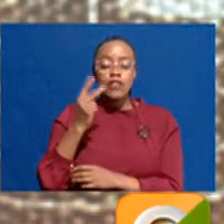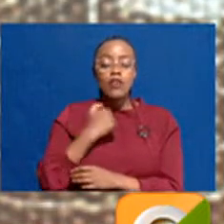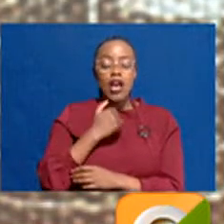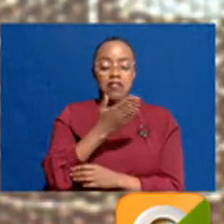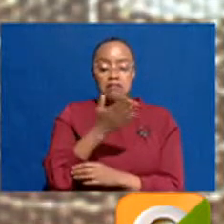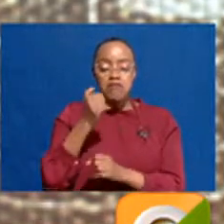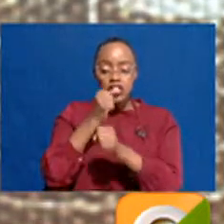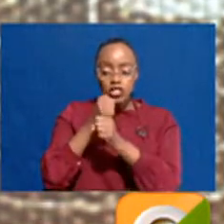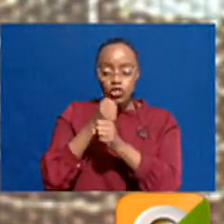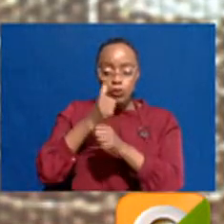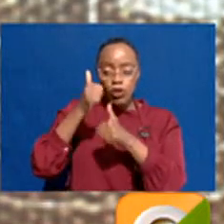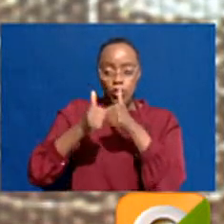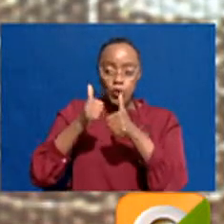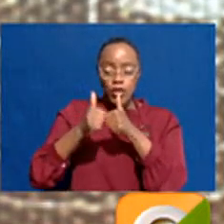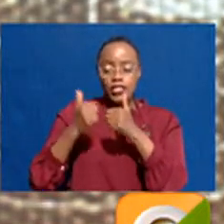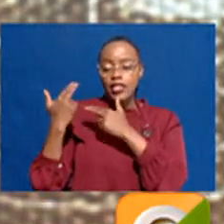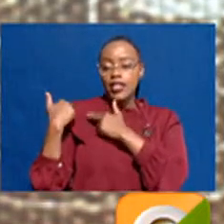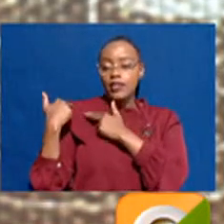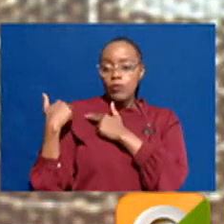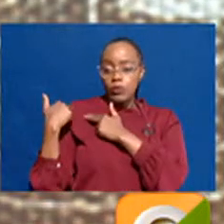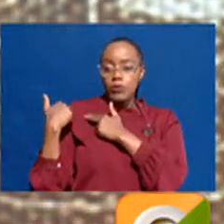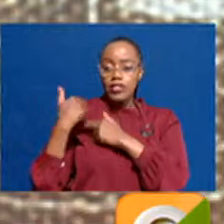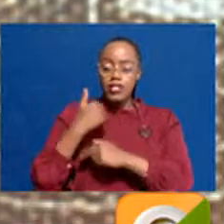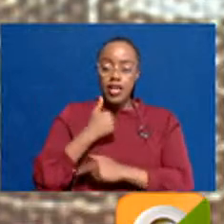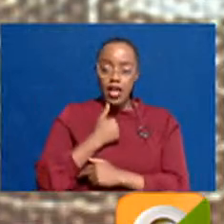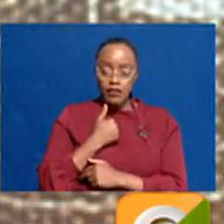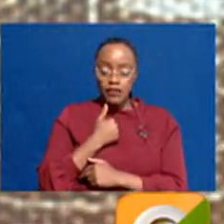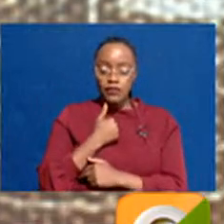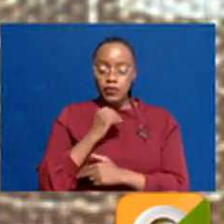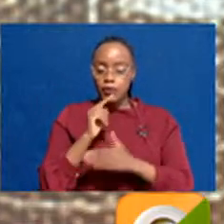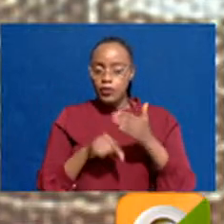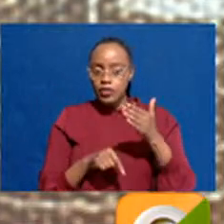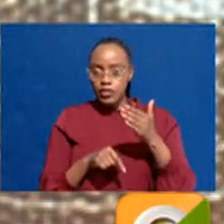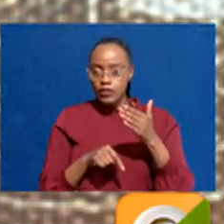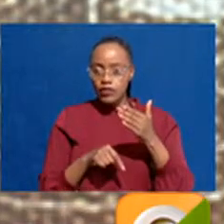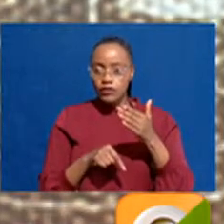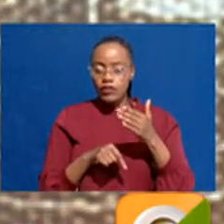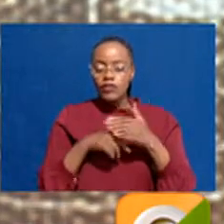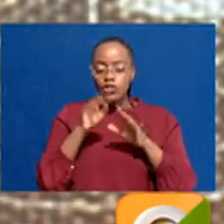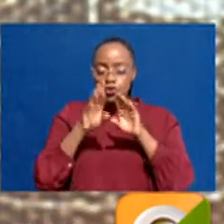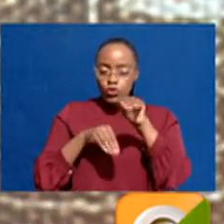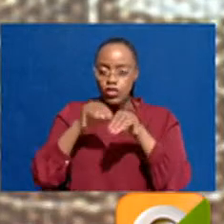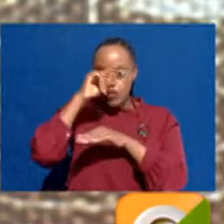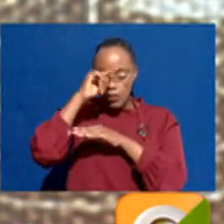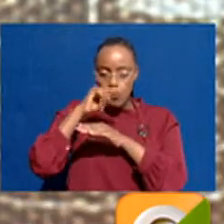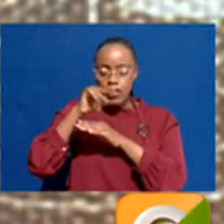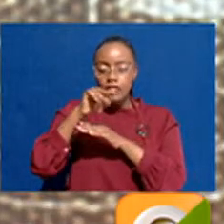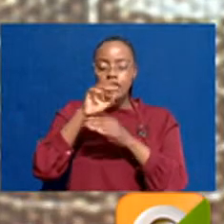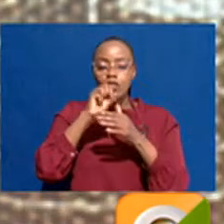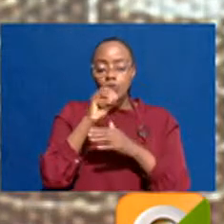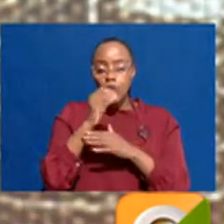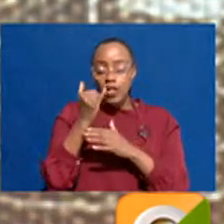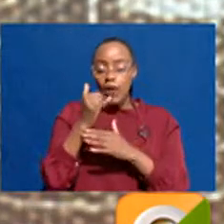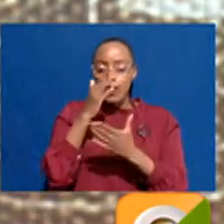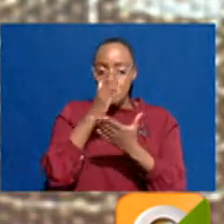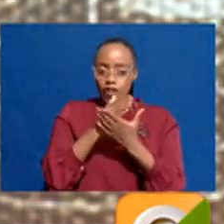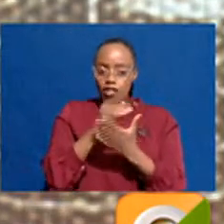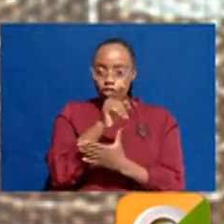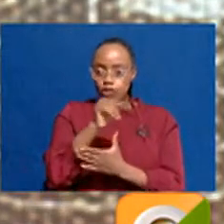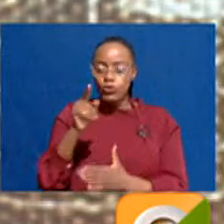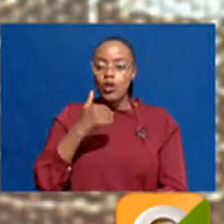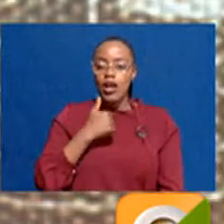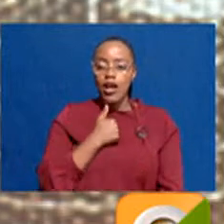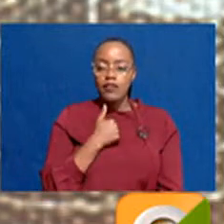jobs whose responsibility is to draft policies. So the fact that you're